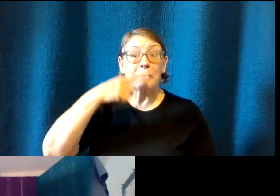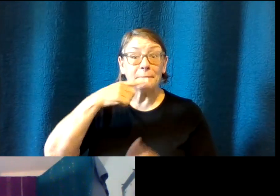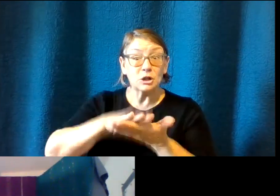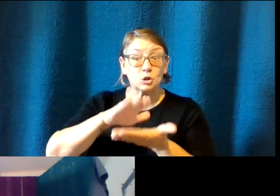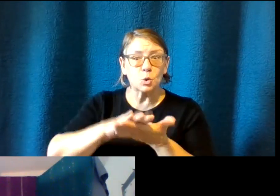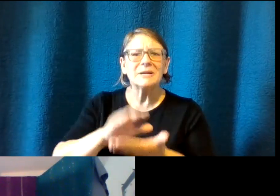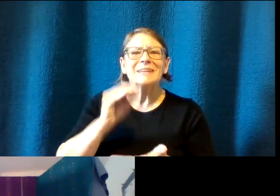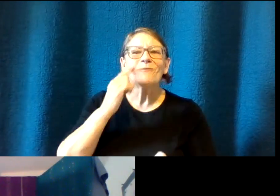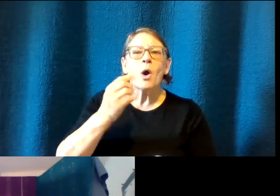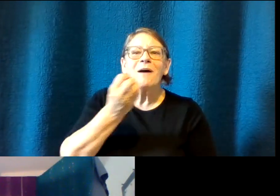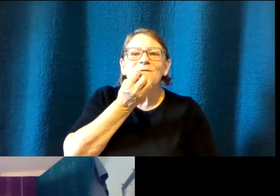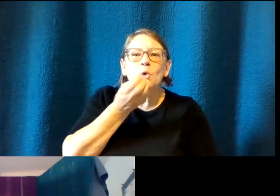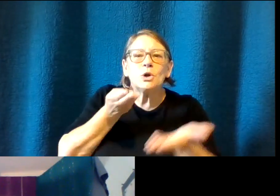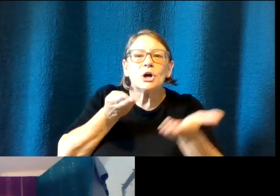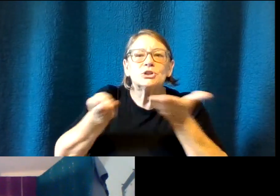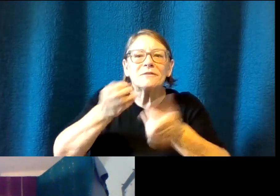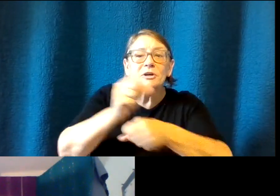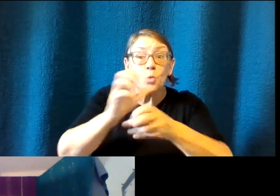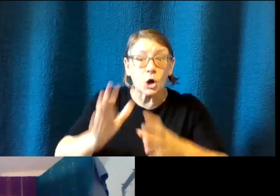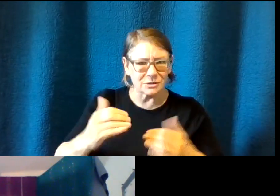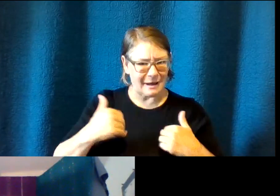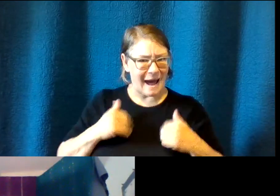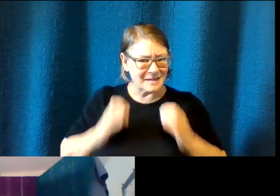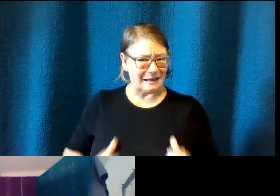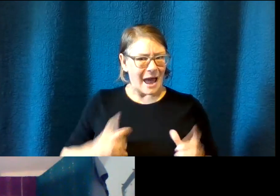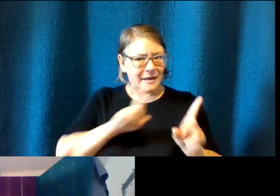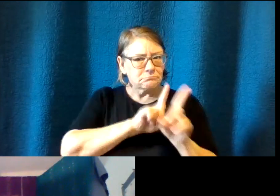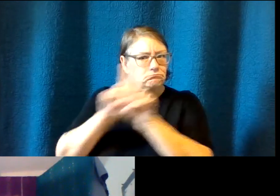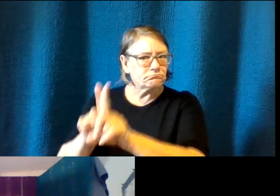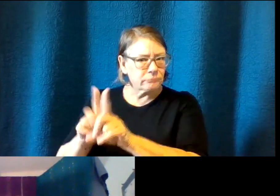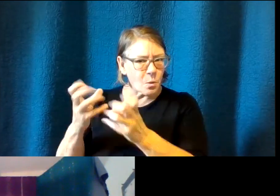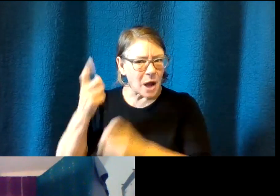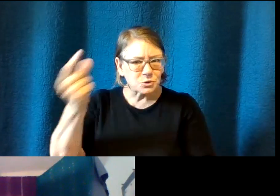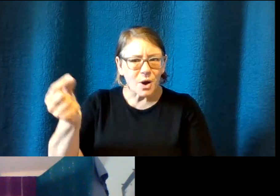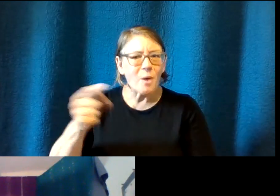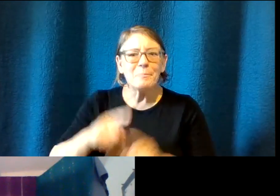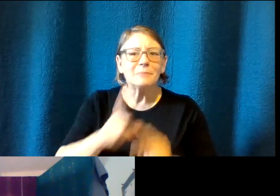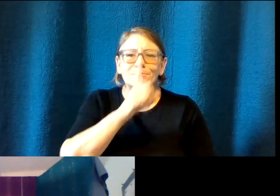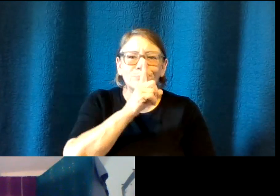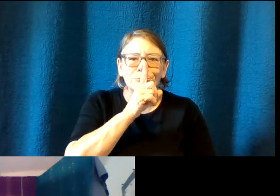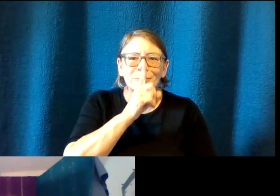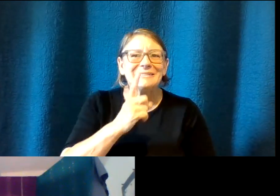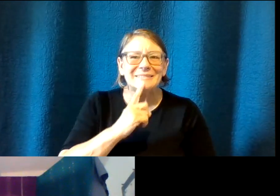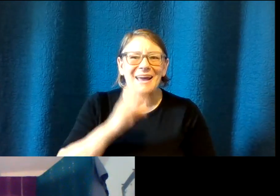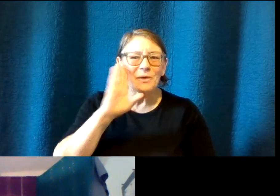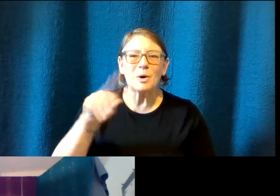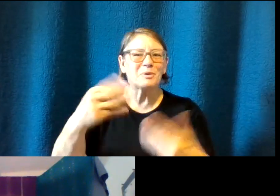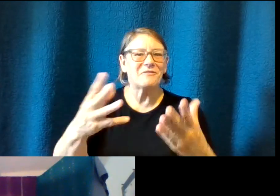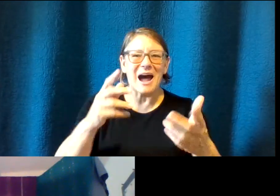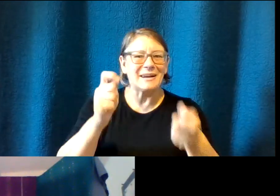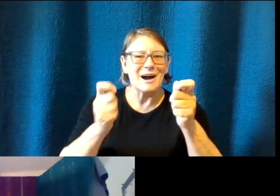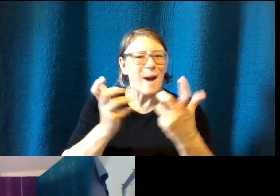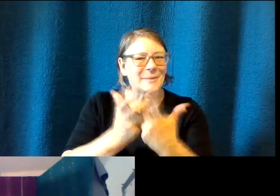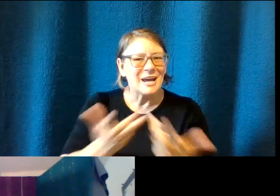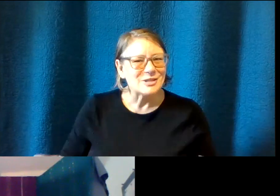service workers. And I have a client that wants to go, but they didn't say they'd provide accommodations on that.